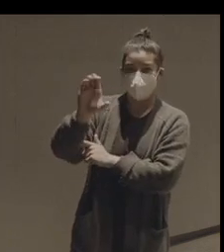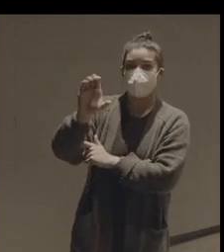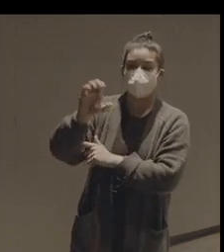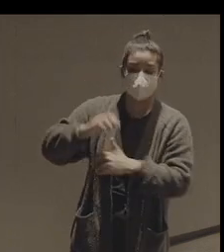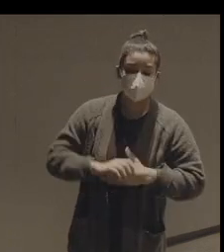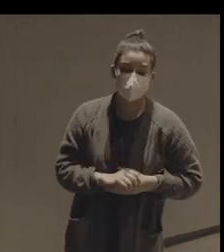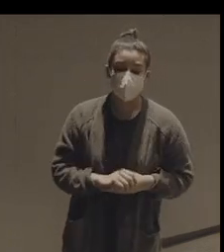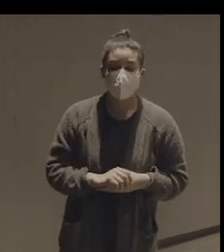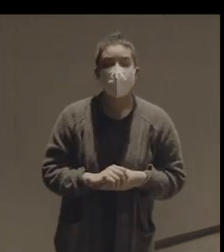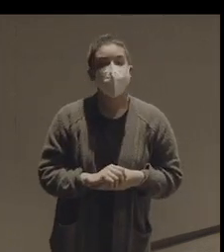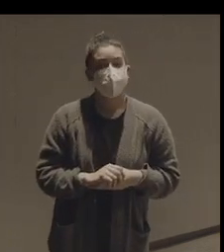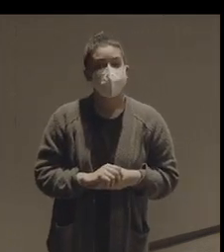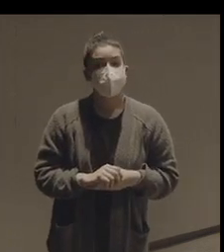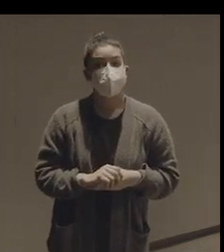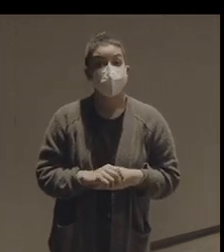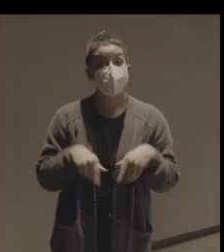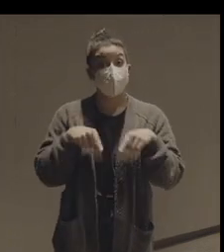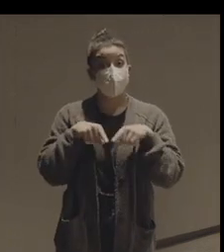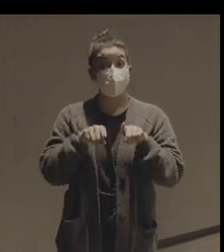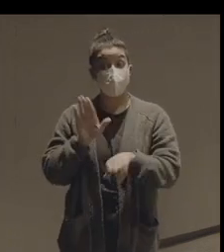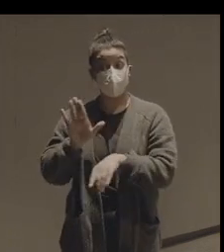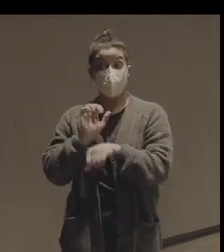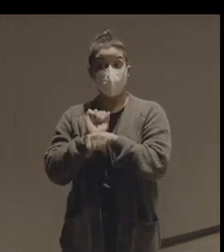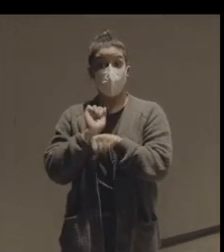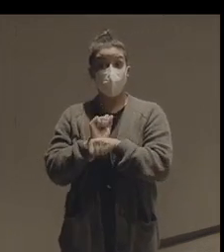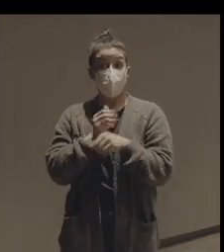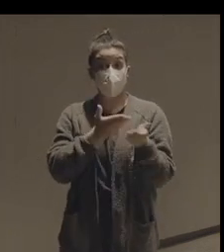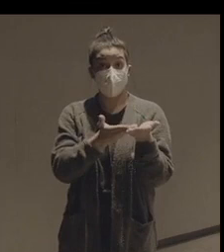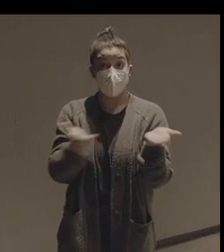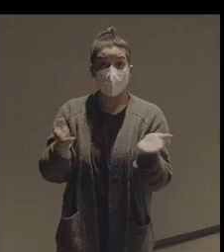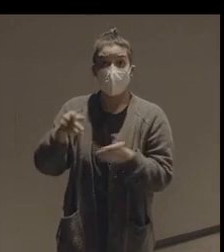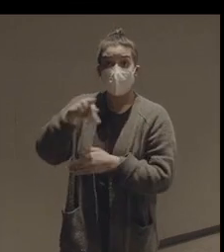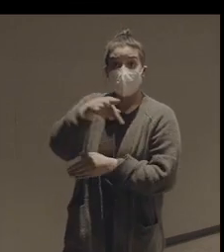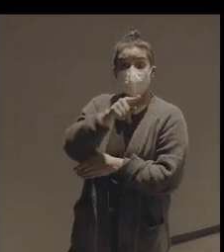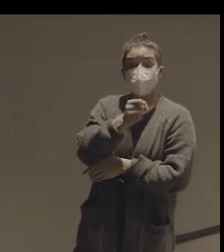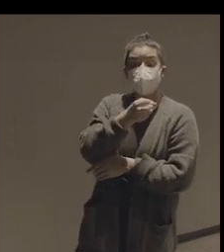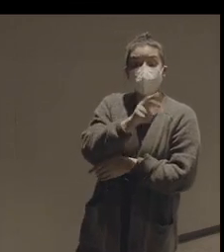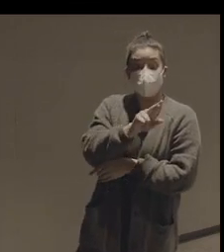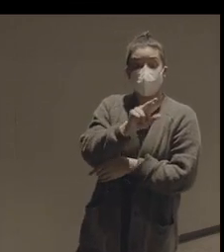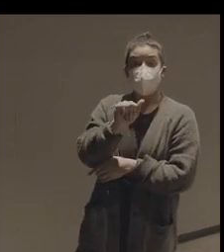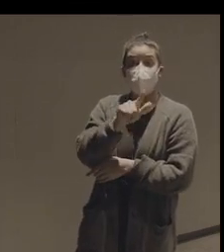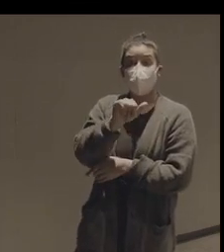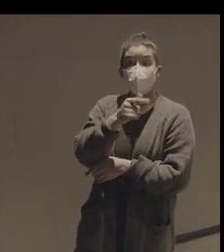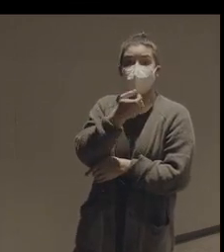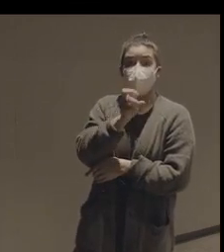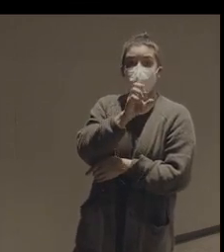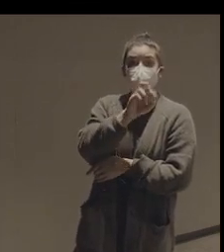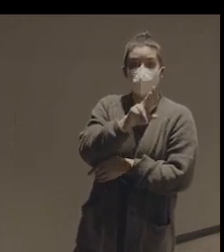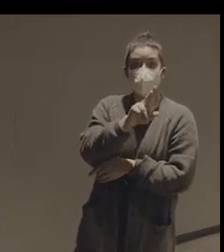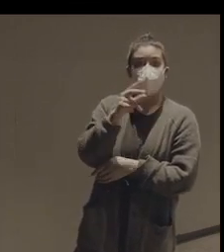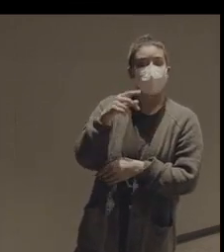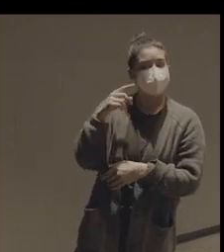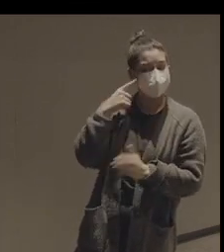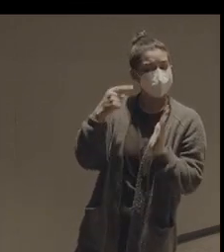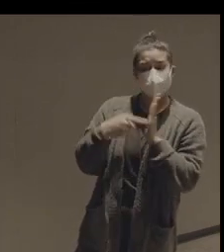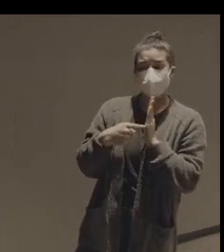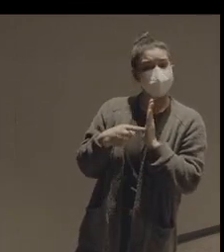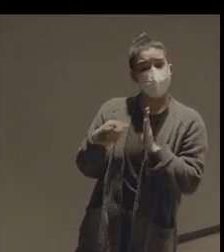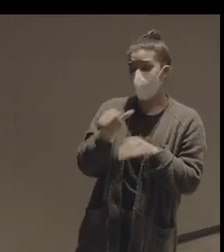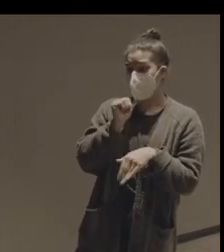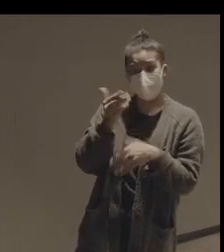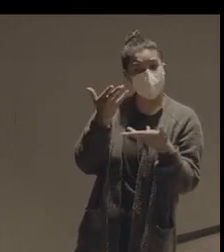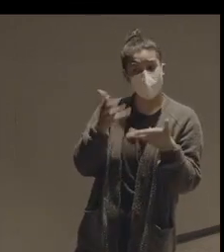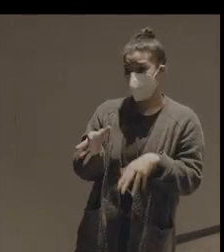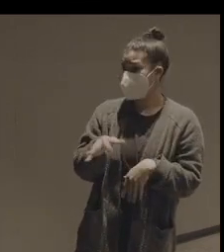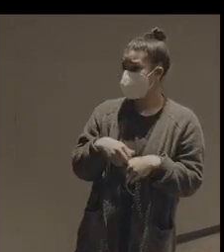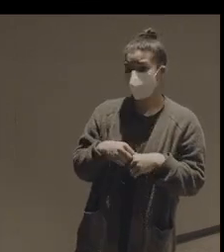Caltech when Peter Alexander realized she was never going to get this sanded down in time. She describes the piece in a